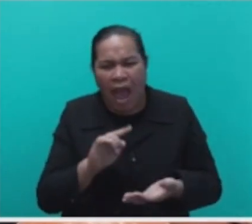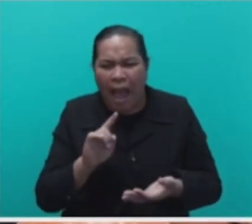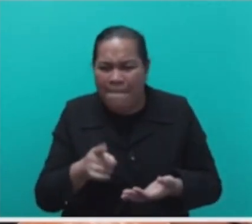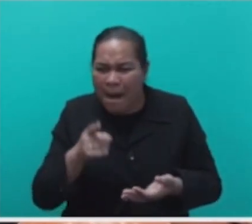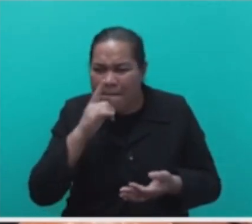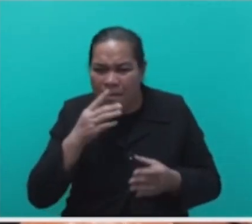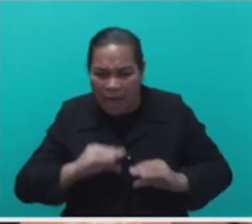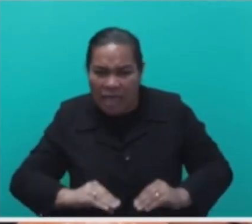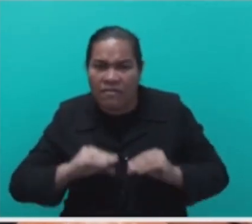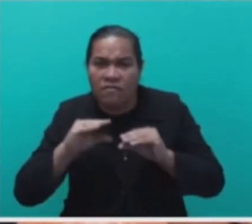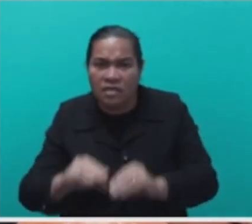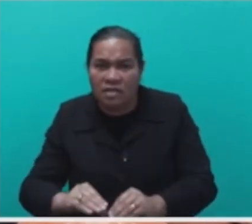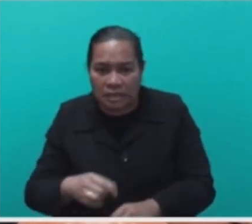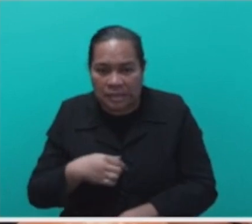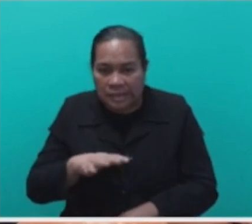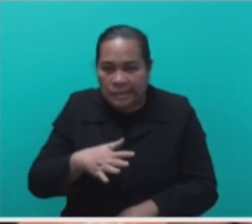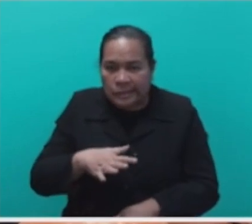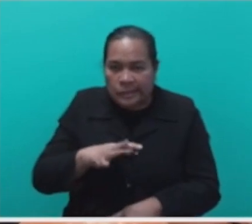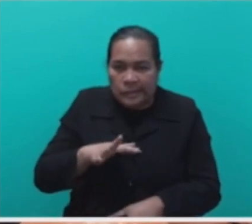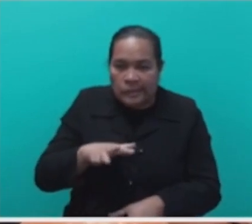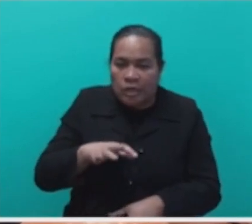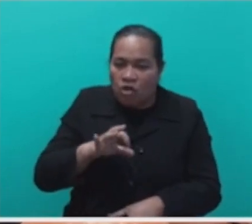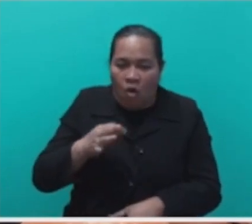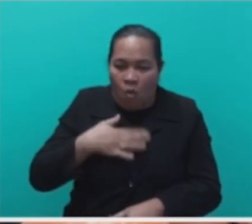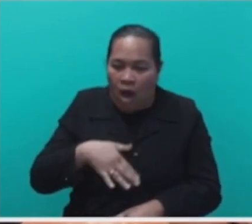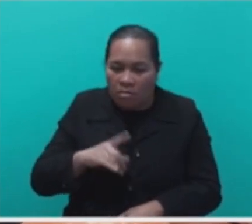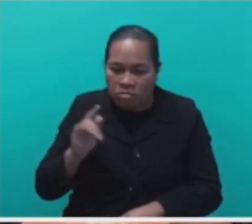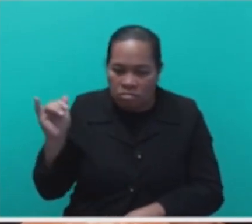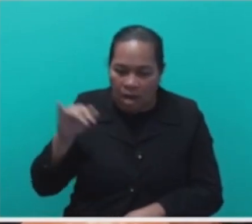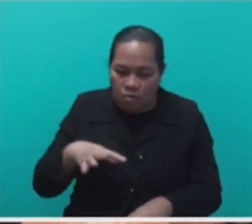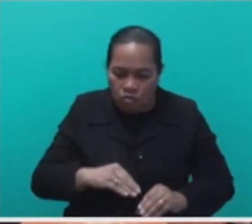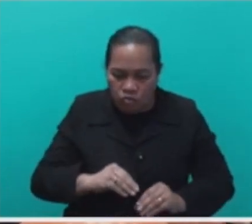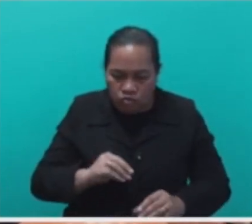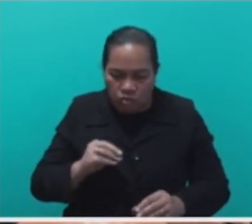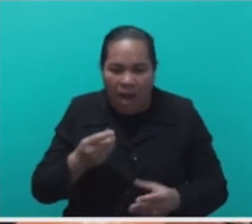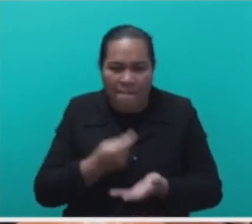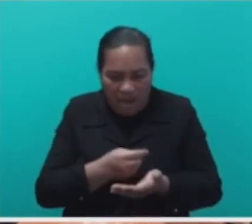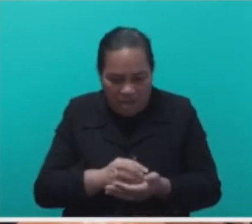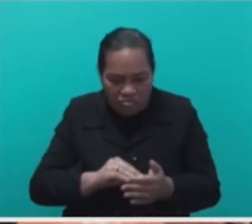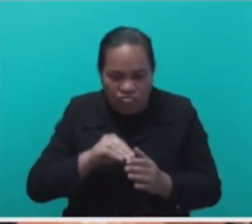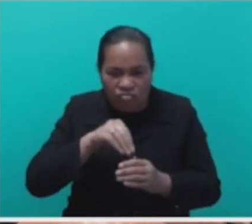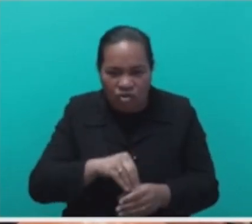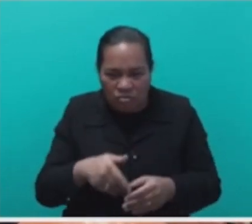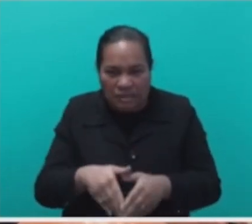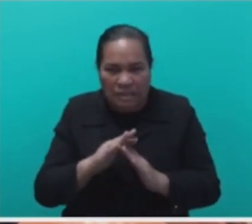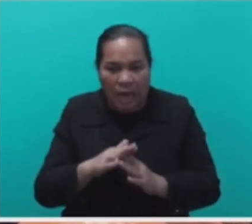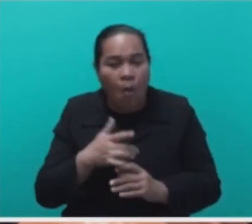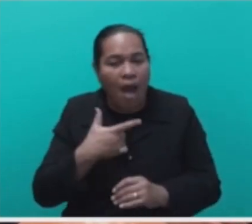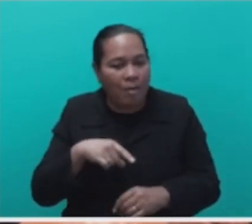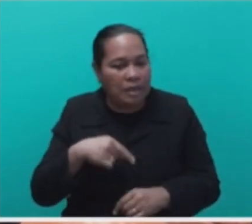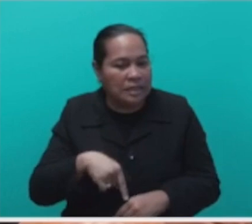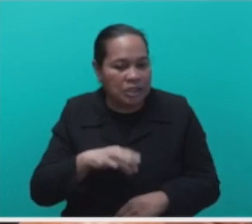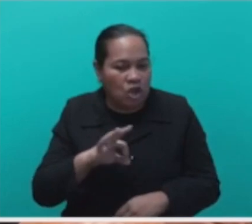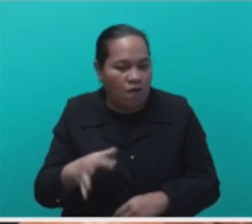investors are hesitant to invest because they don't feel secure and the lack of confidence in the